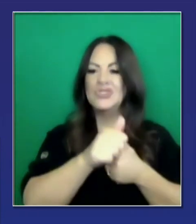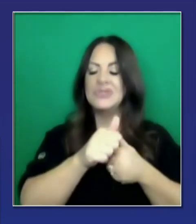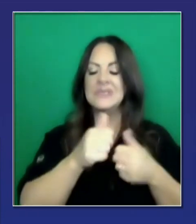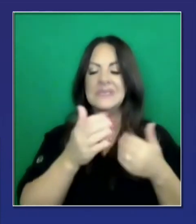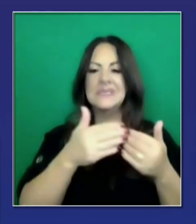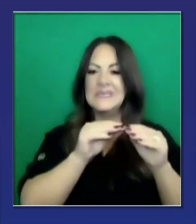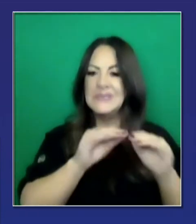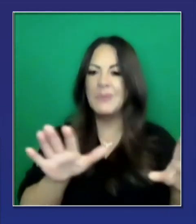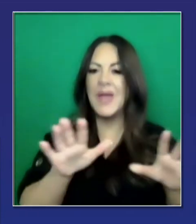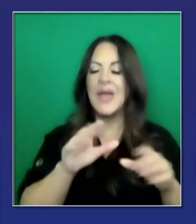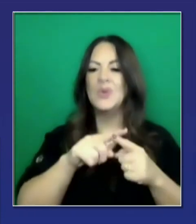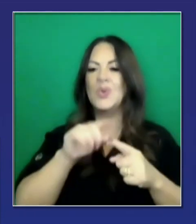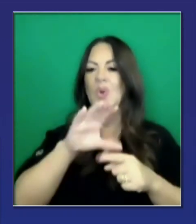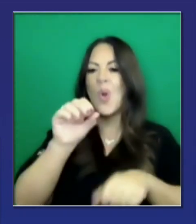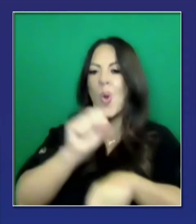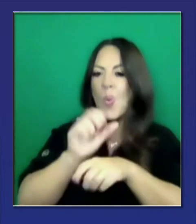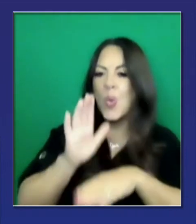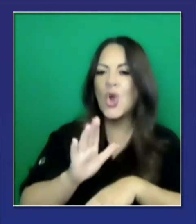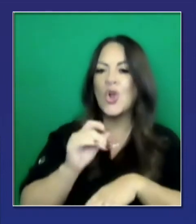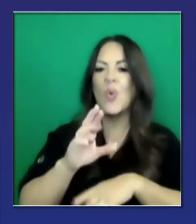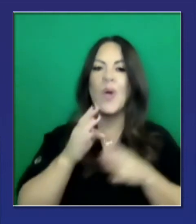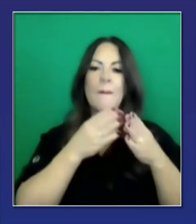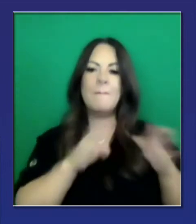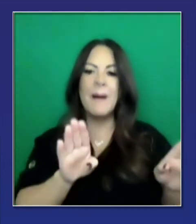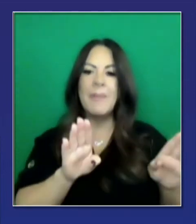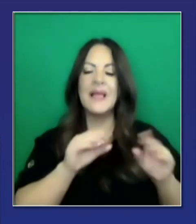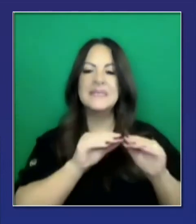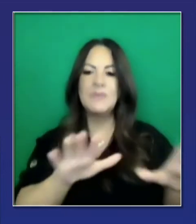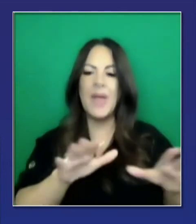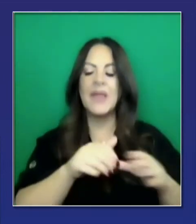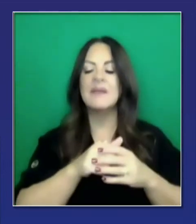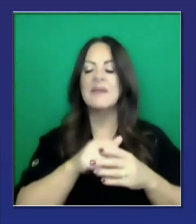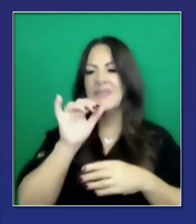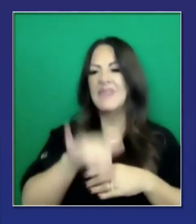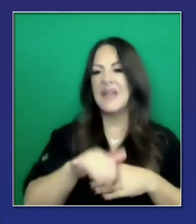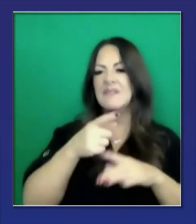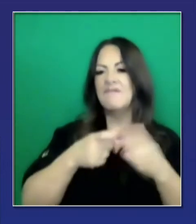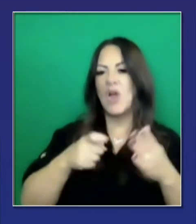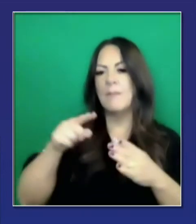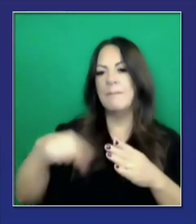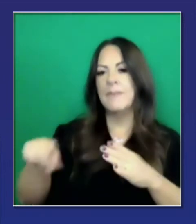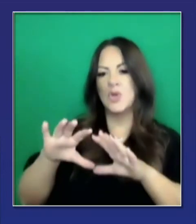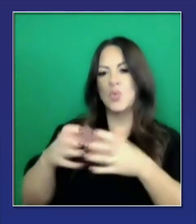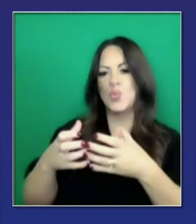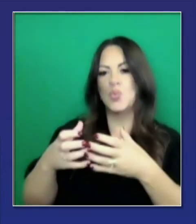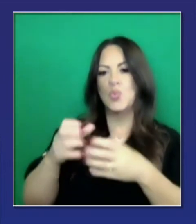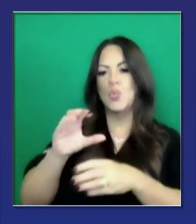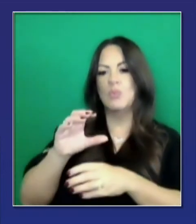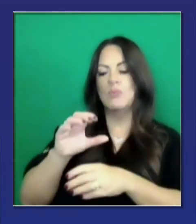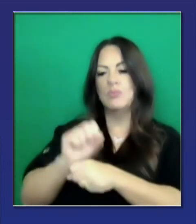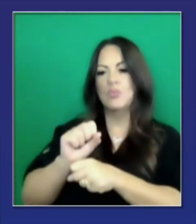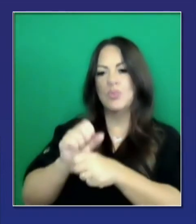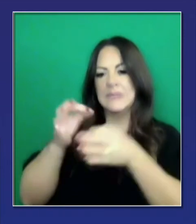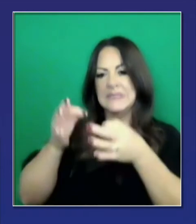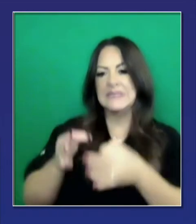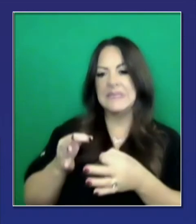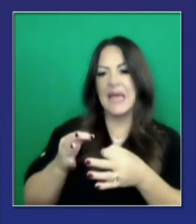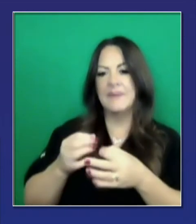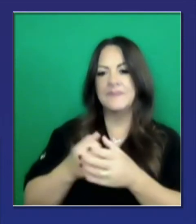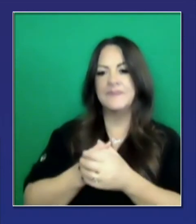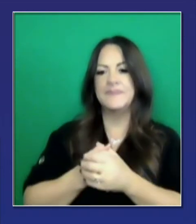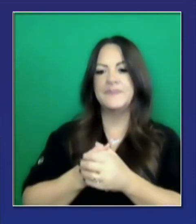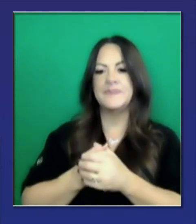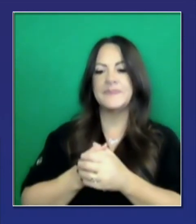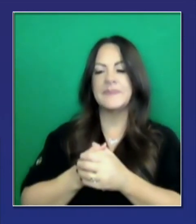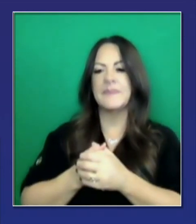to their coworkers and or the public. That was at least the sentiment from the drafting guidelines work group, to which was the thrust, the